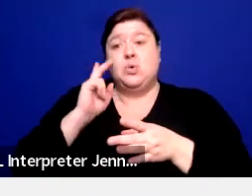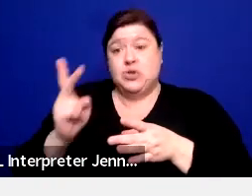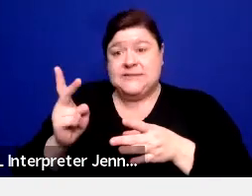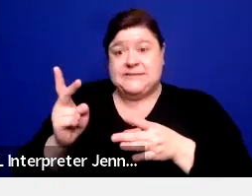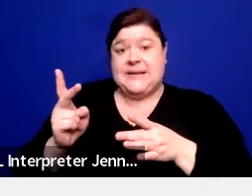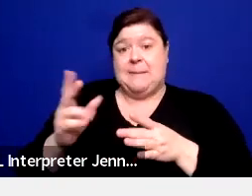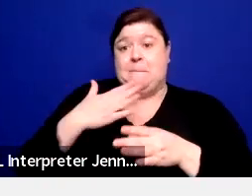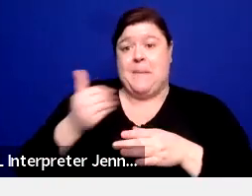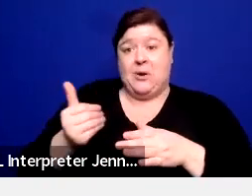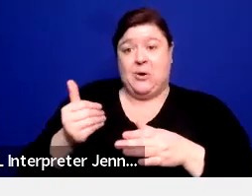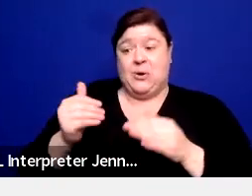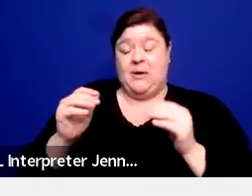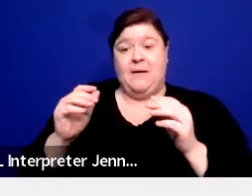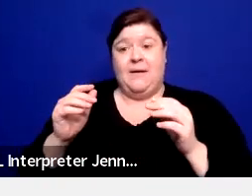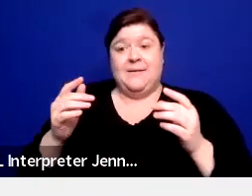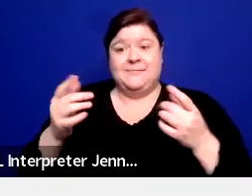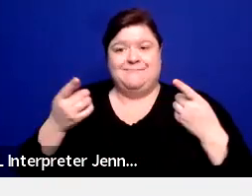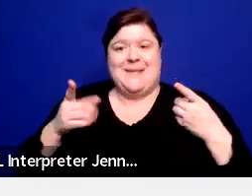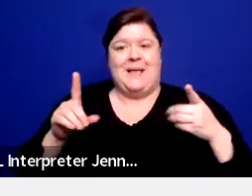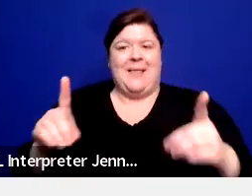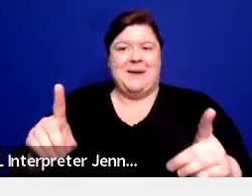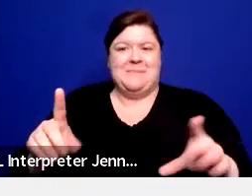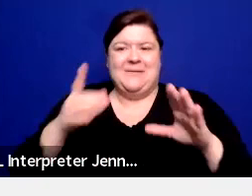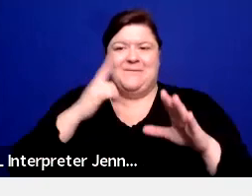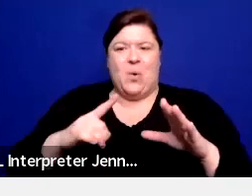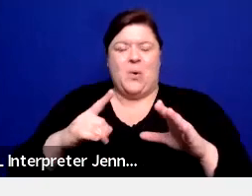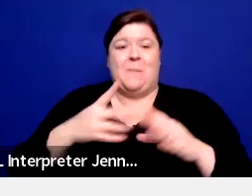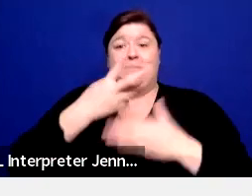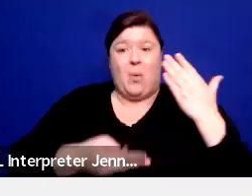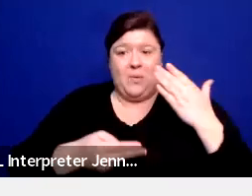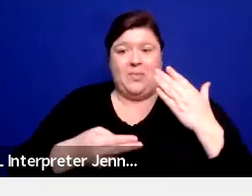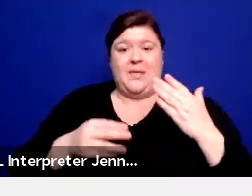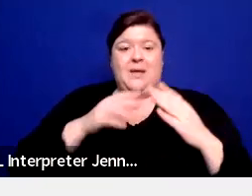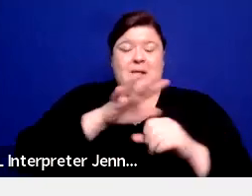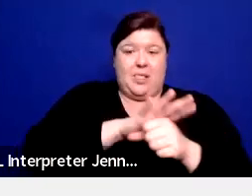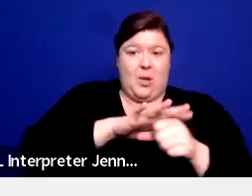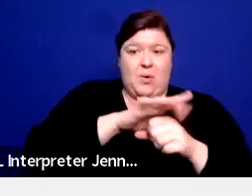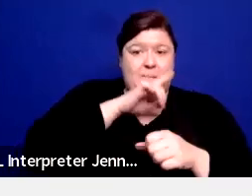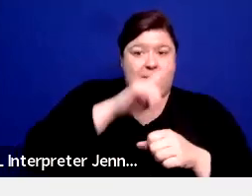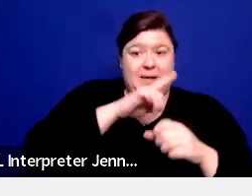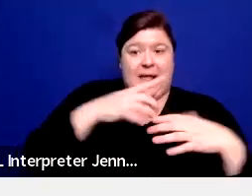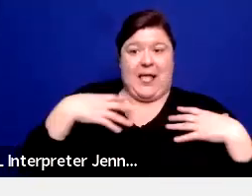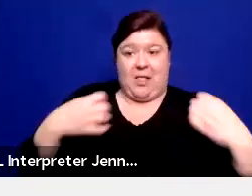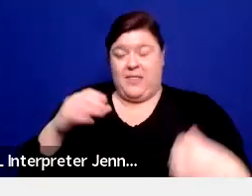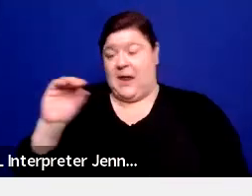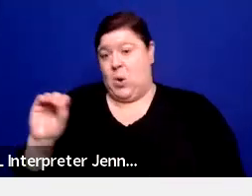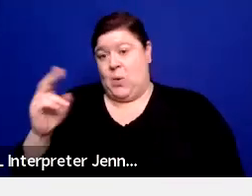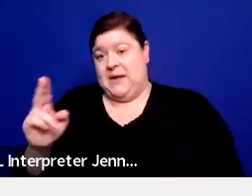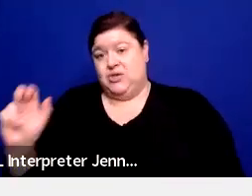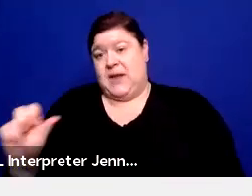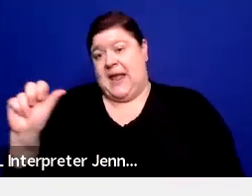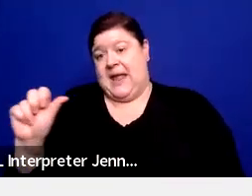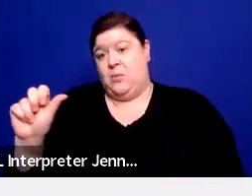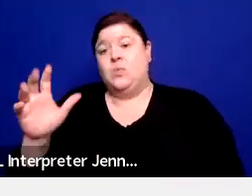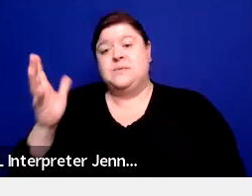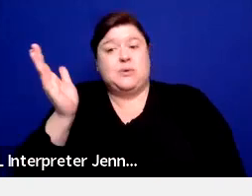better alignment between the instruction that you're given by local public health and what Oregon Health Authority has presented